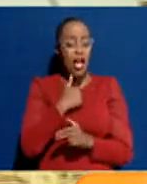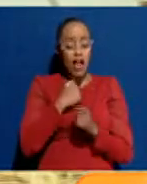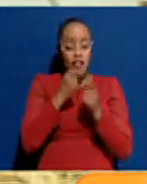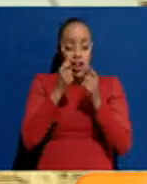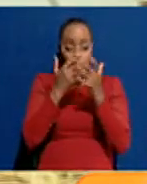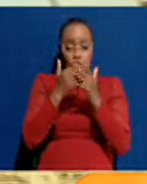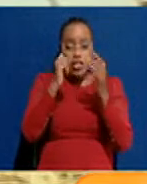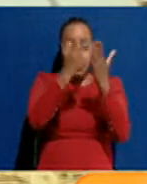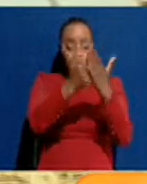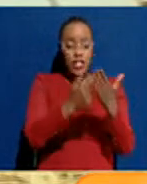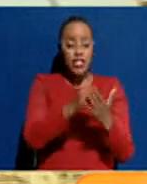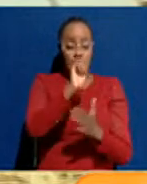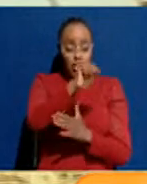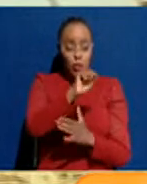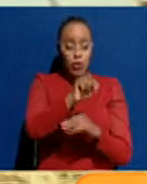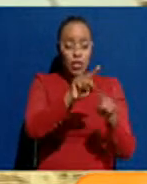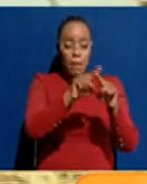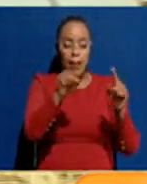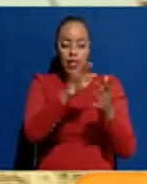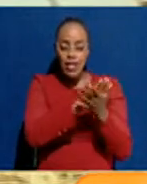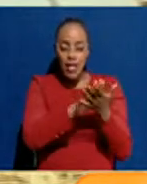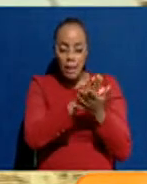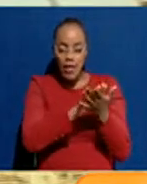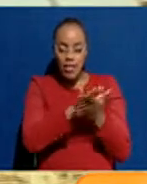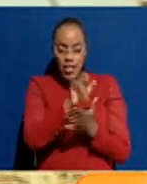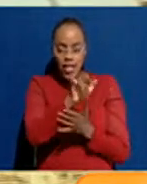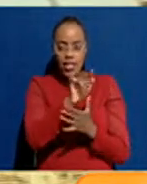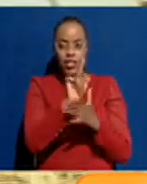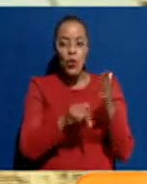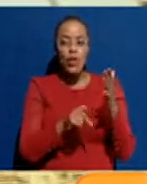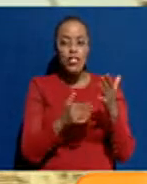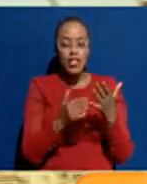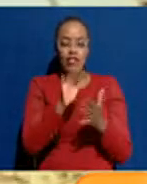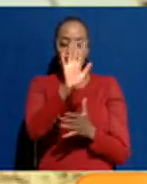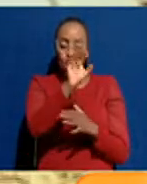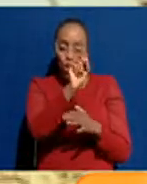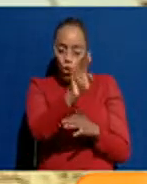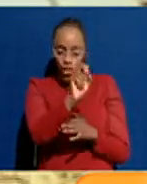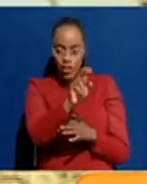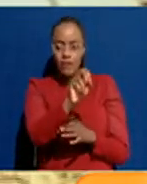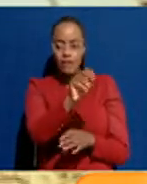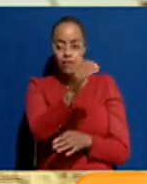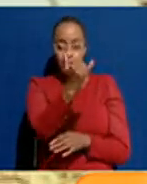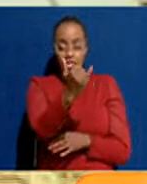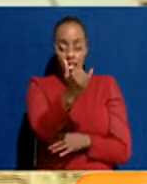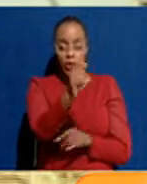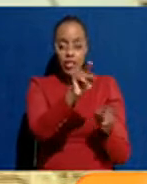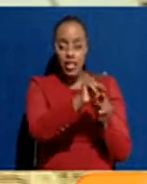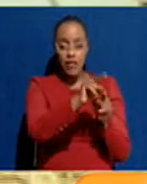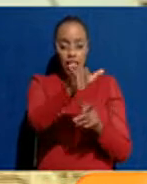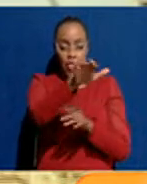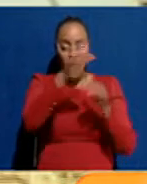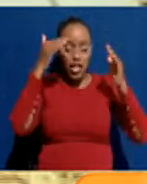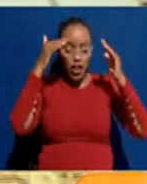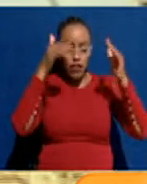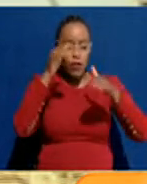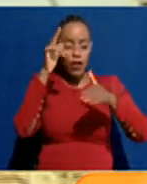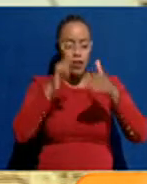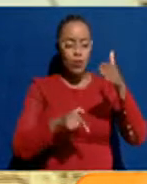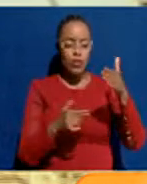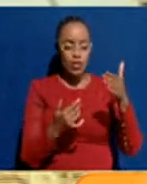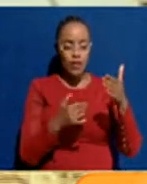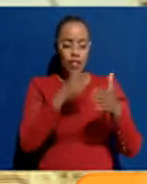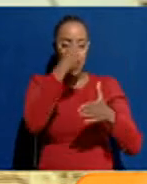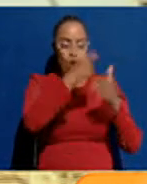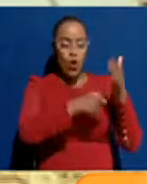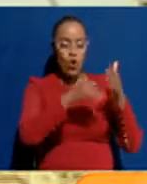things we could discuss about. But at the bottom of it all is the fact, or what is really the area of focus is, mm-hmm. the